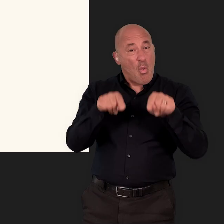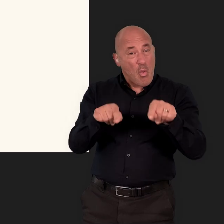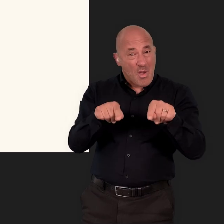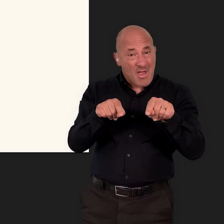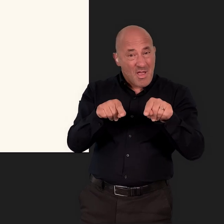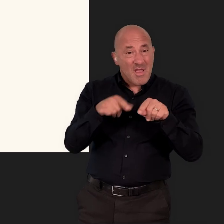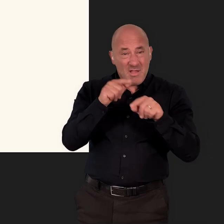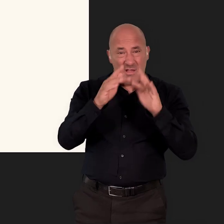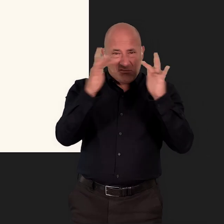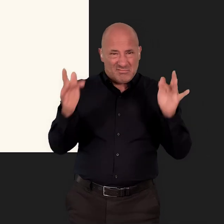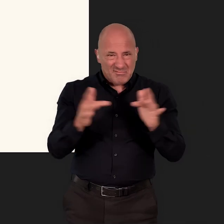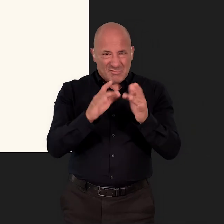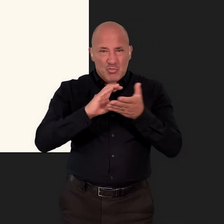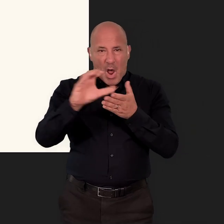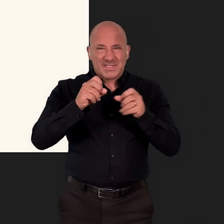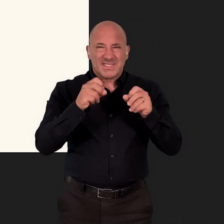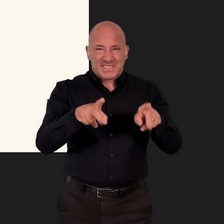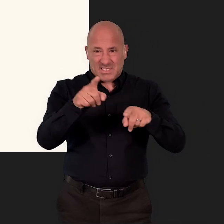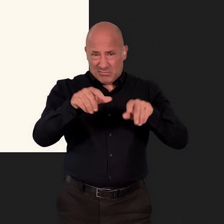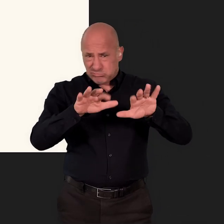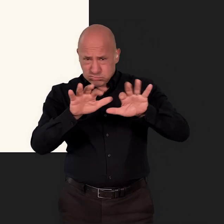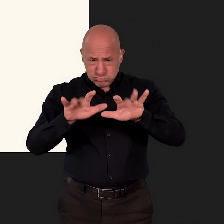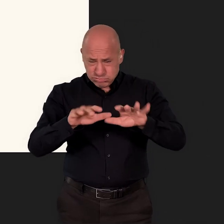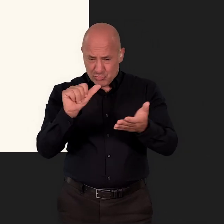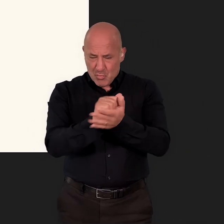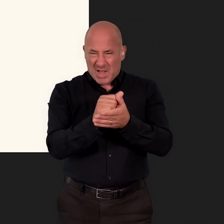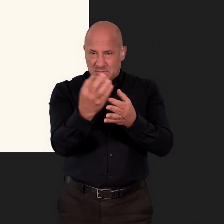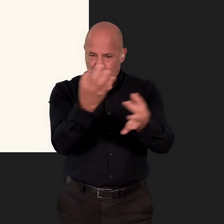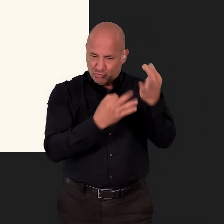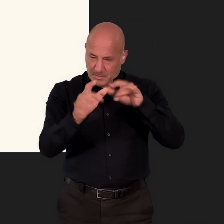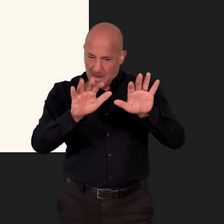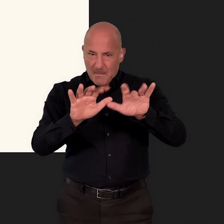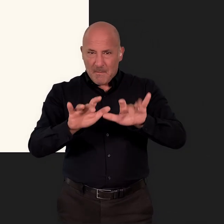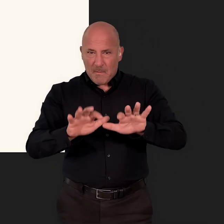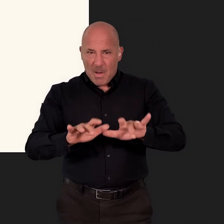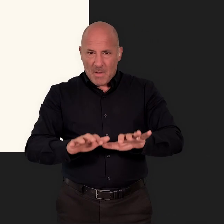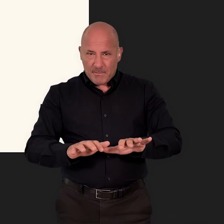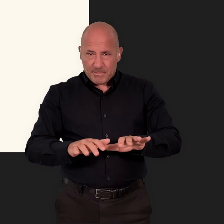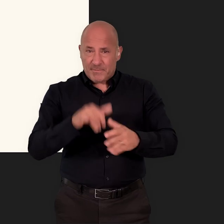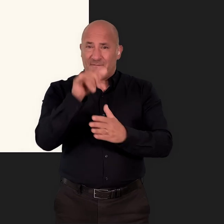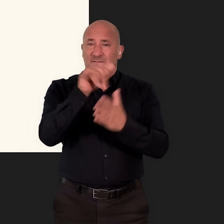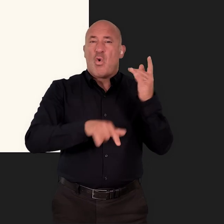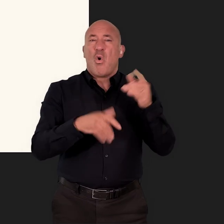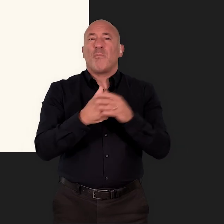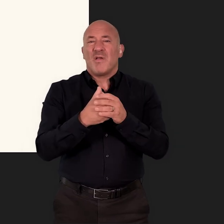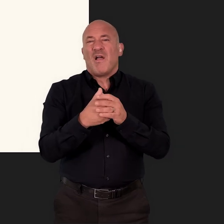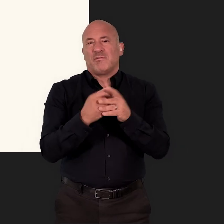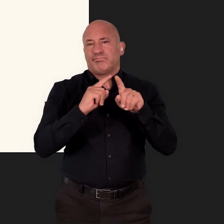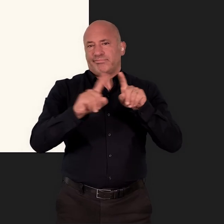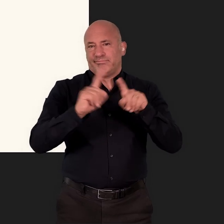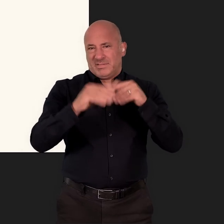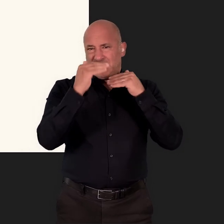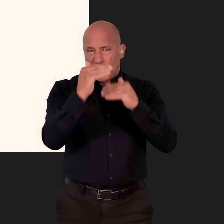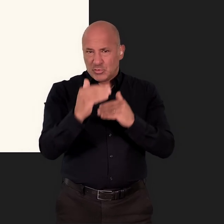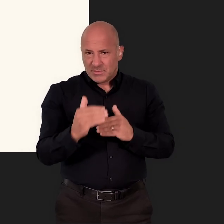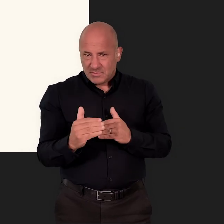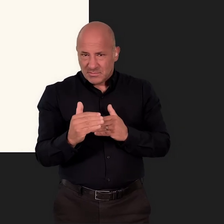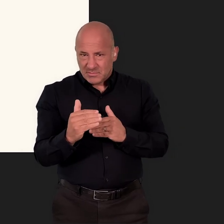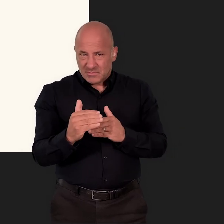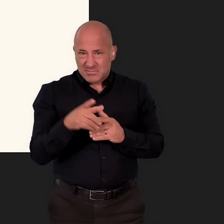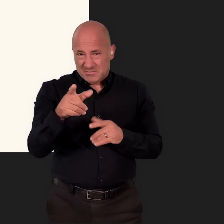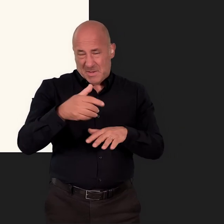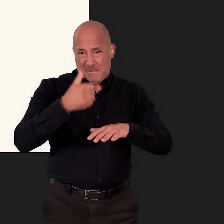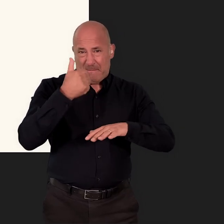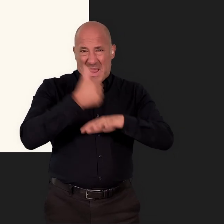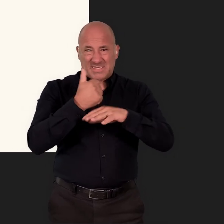the guidance and on the grant system, ensuring you answer all the questions asked. The form is made up of the following